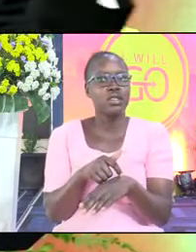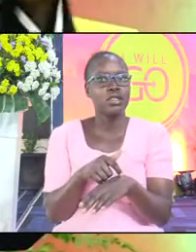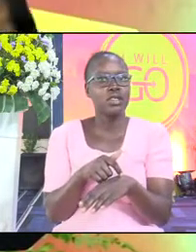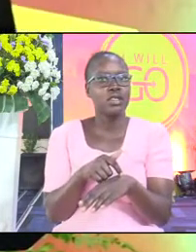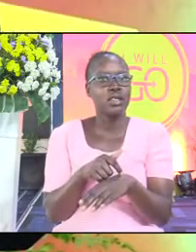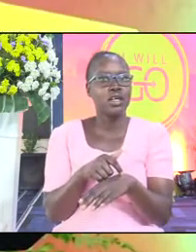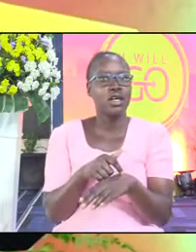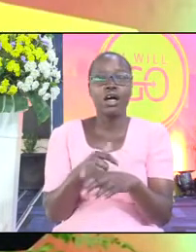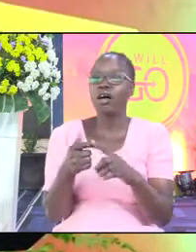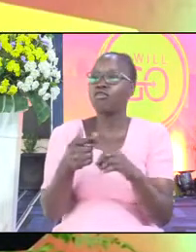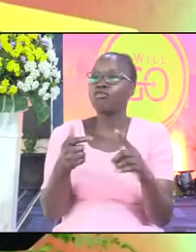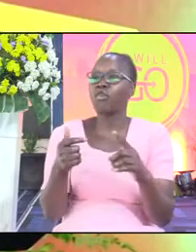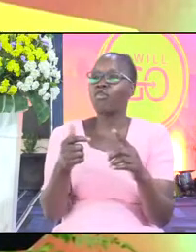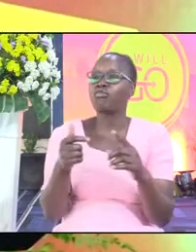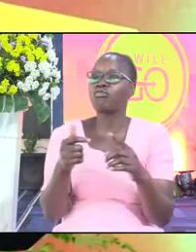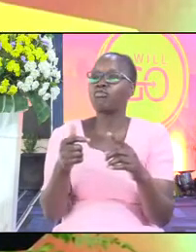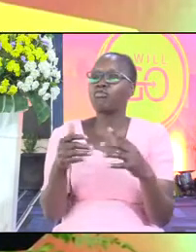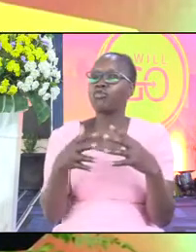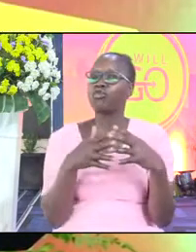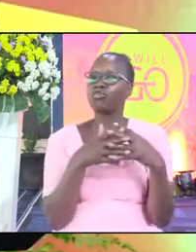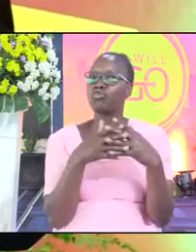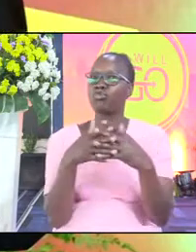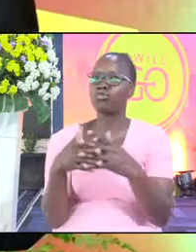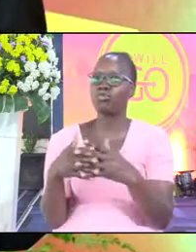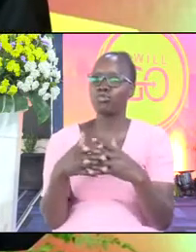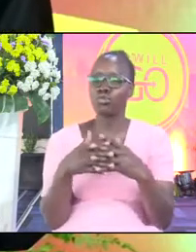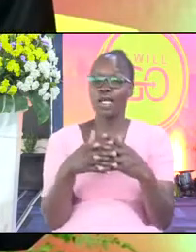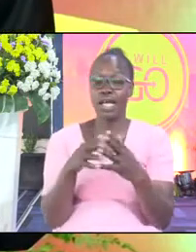would come from the United States and I'd land at